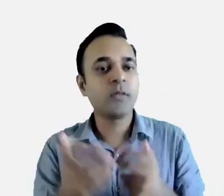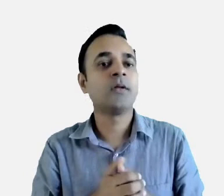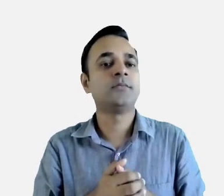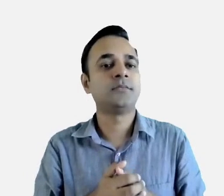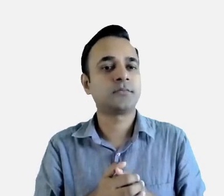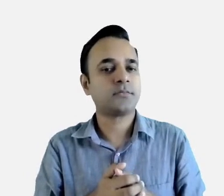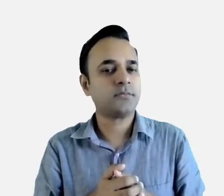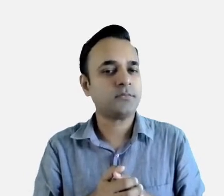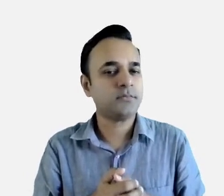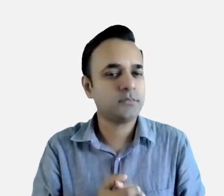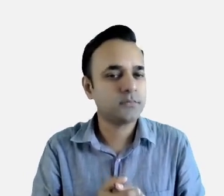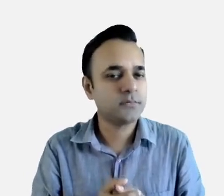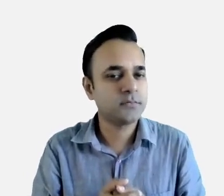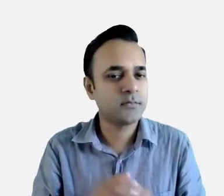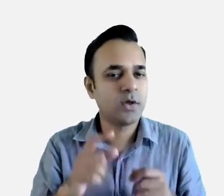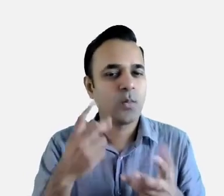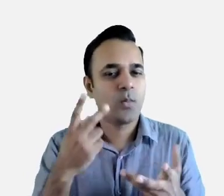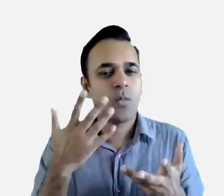Oh, what a pity.